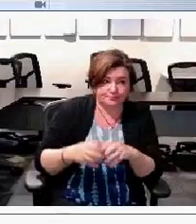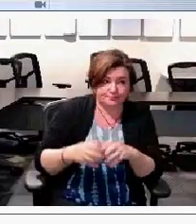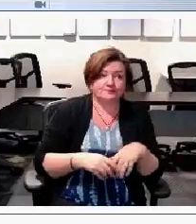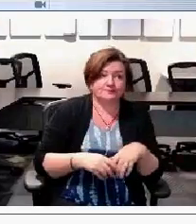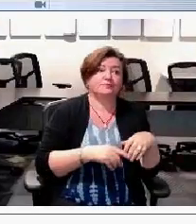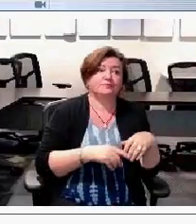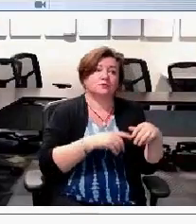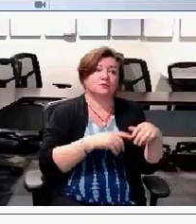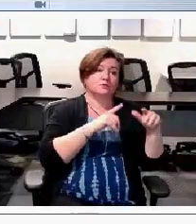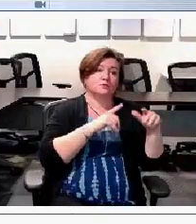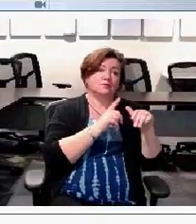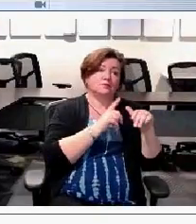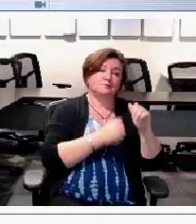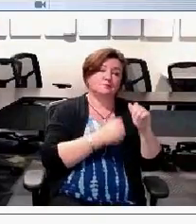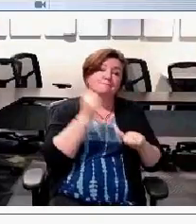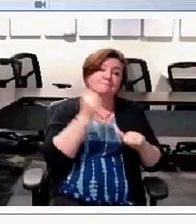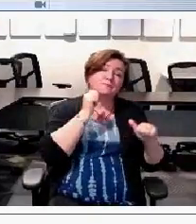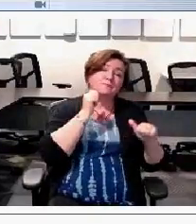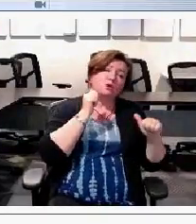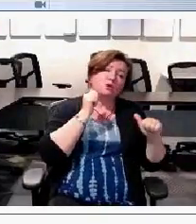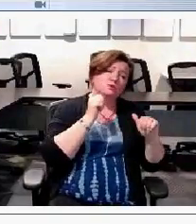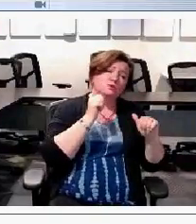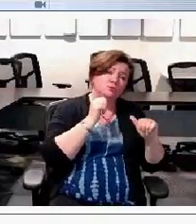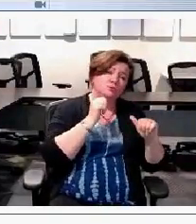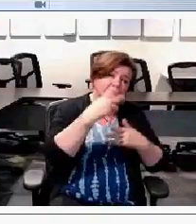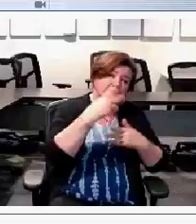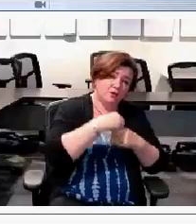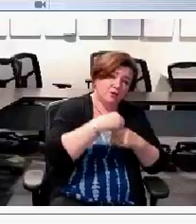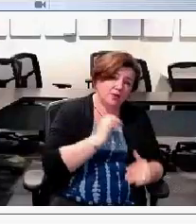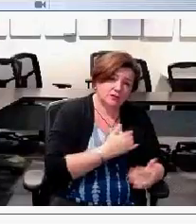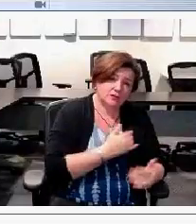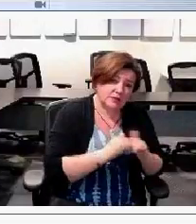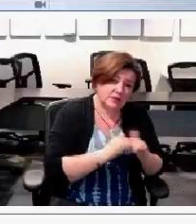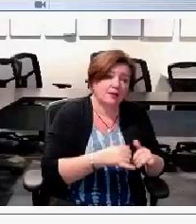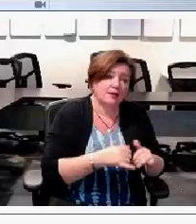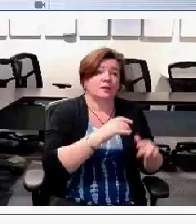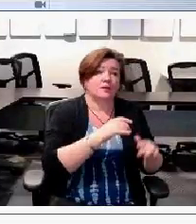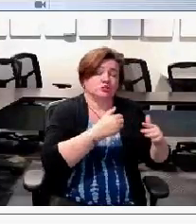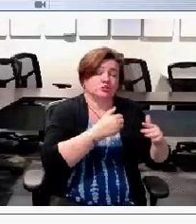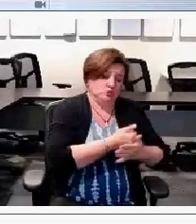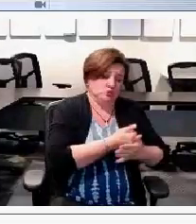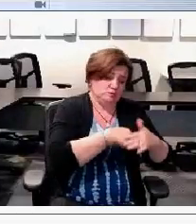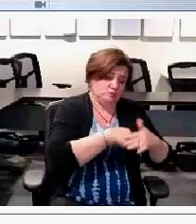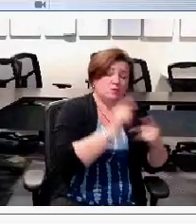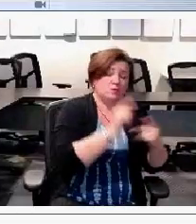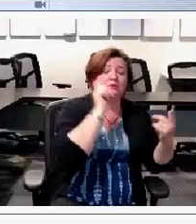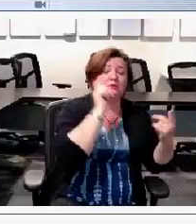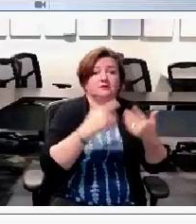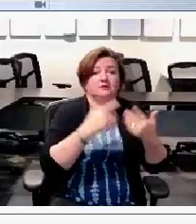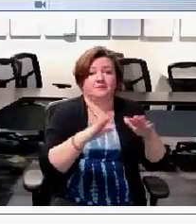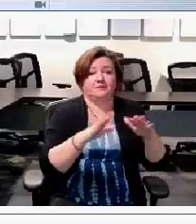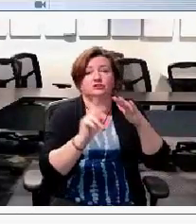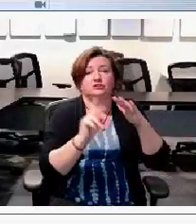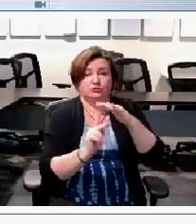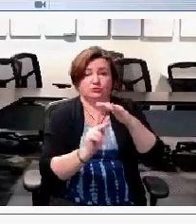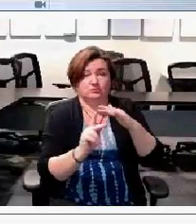primary population is infants to have completed kindergarten. So